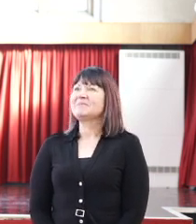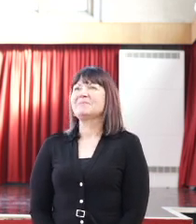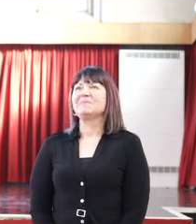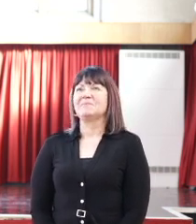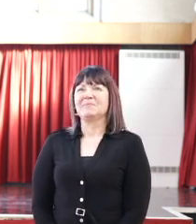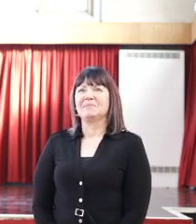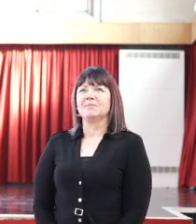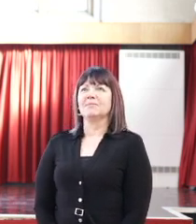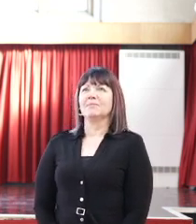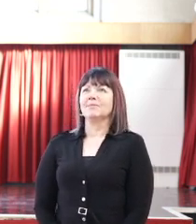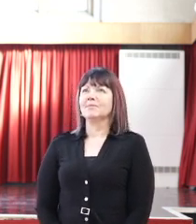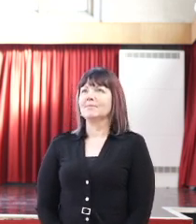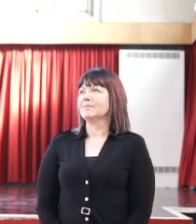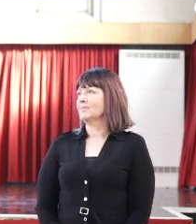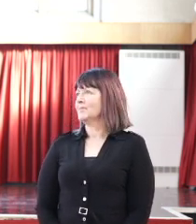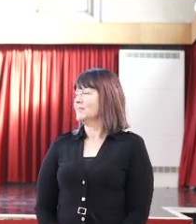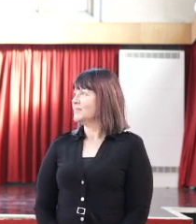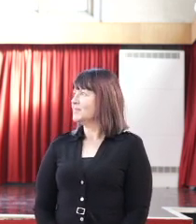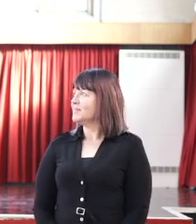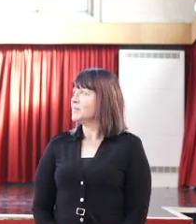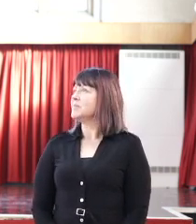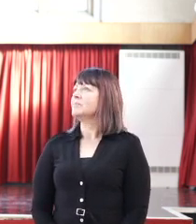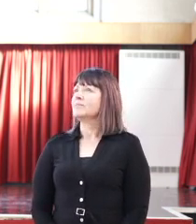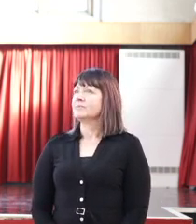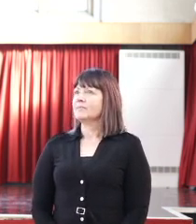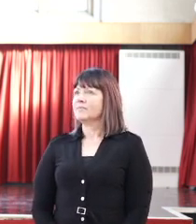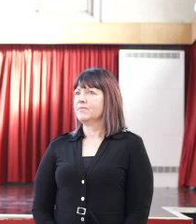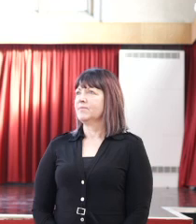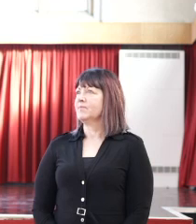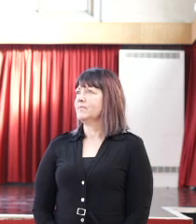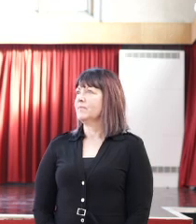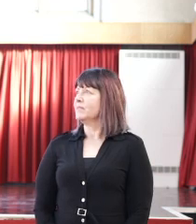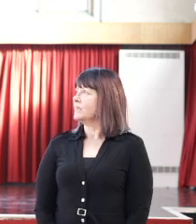you've all thought about that, but how does that work? So